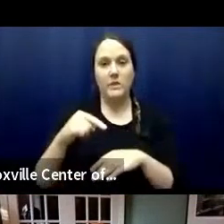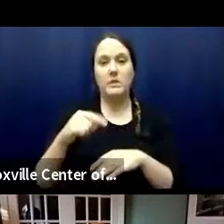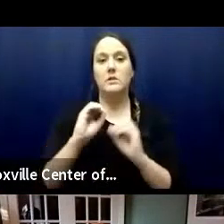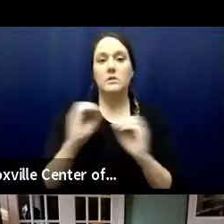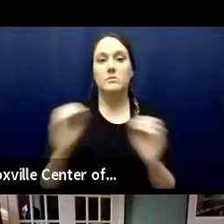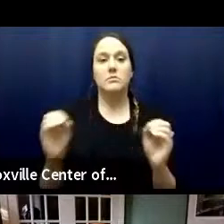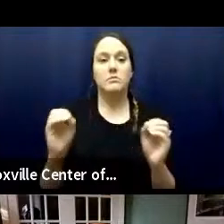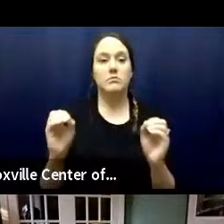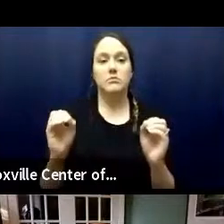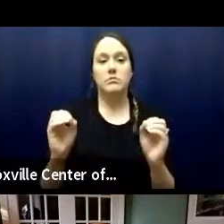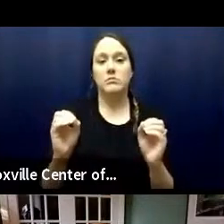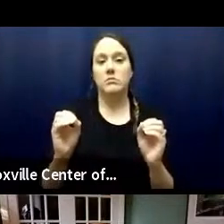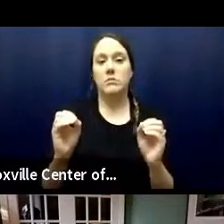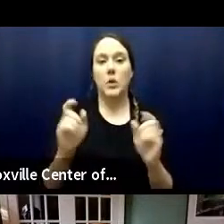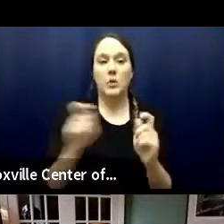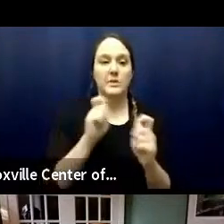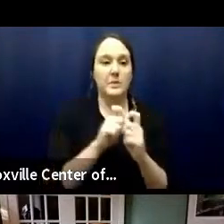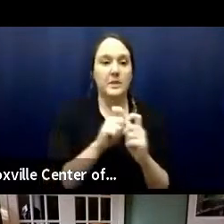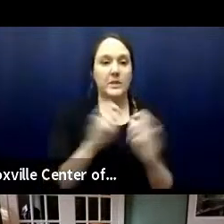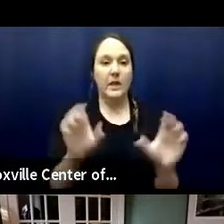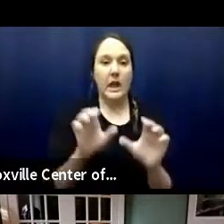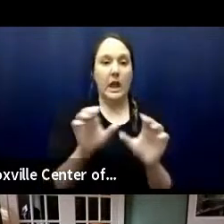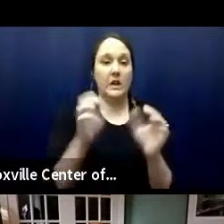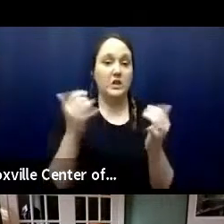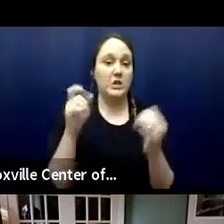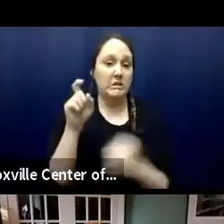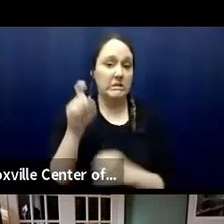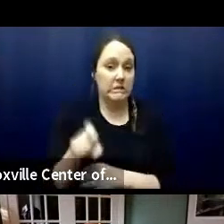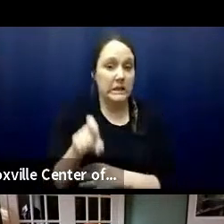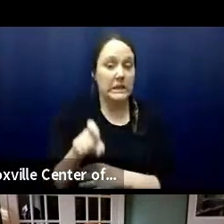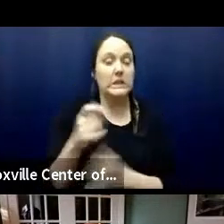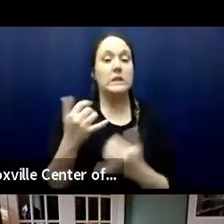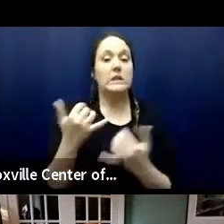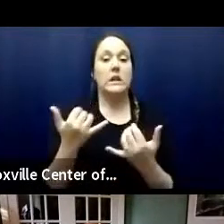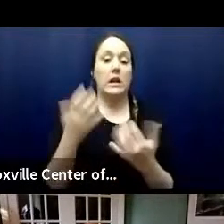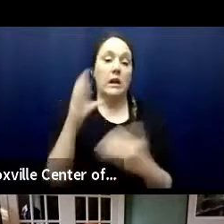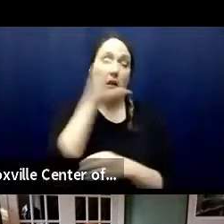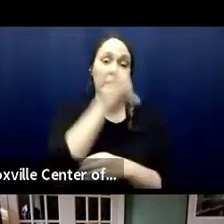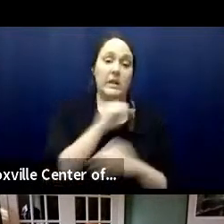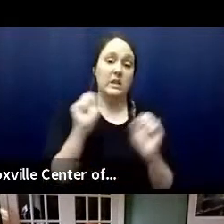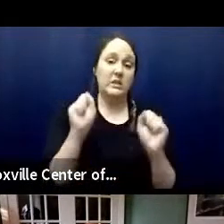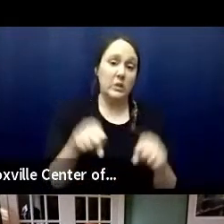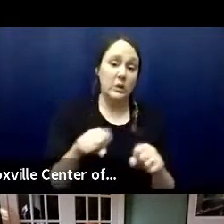no specific action that needs to be taken, although I guess it could.